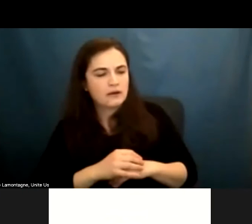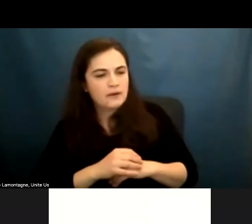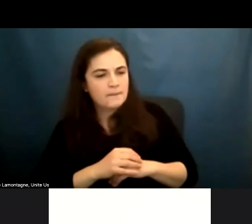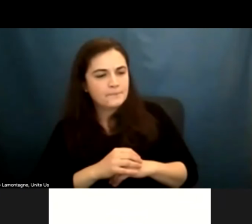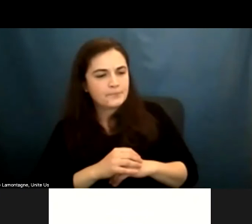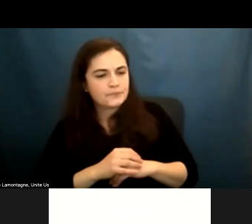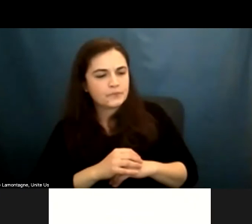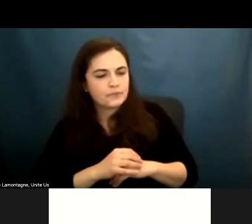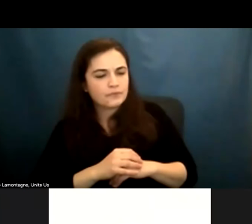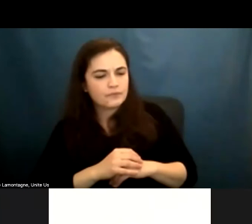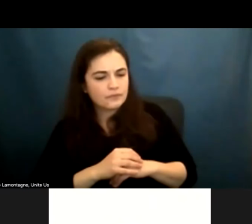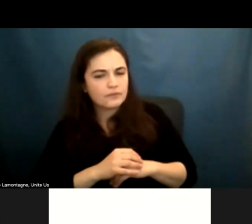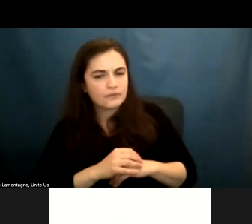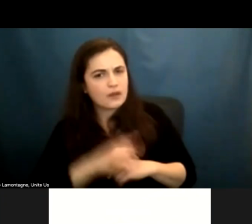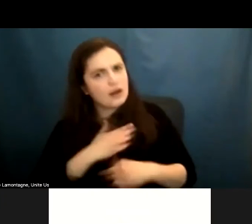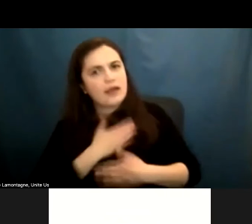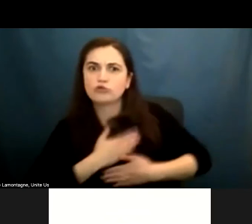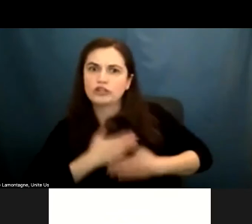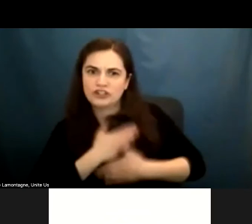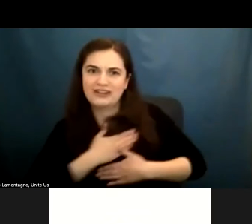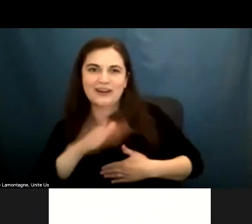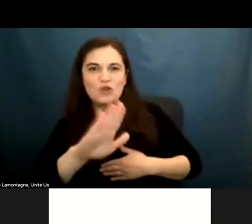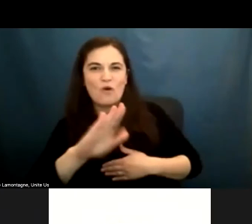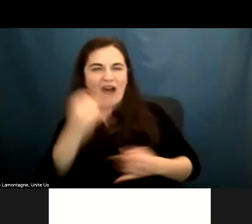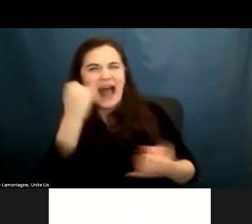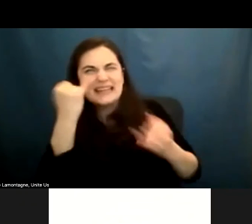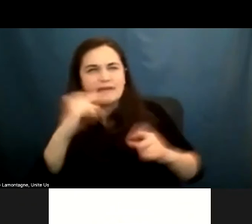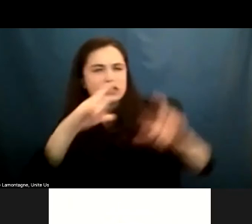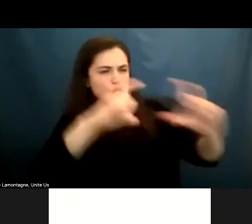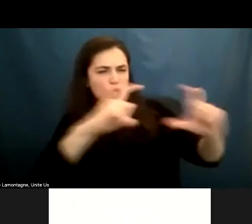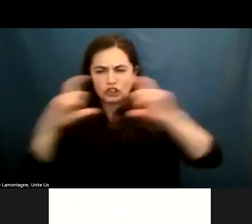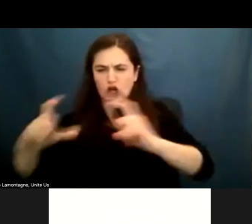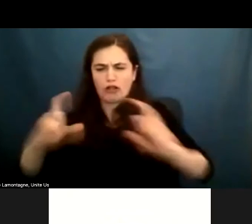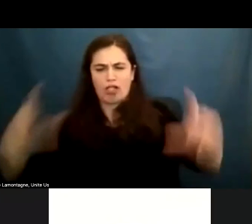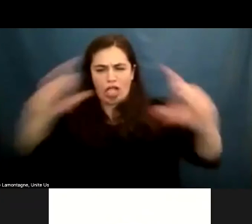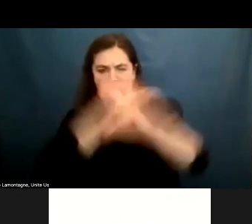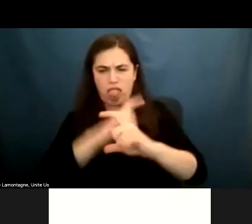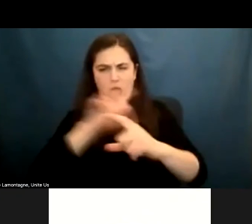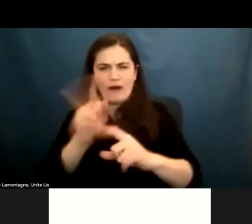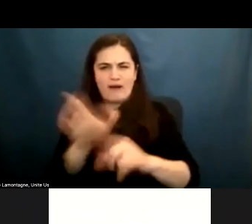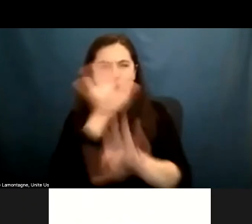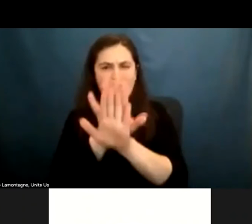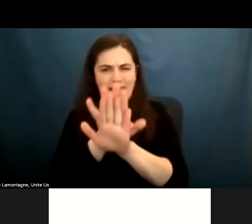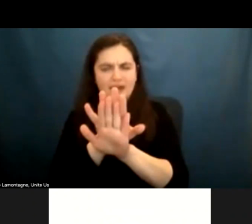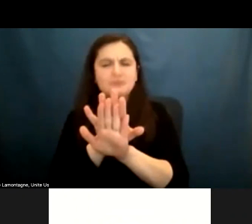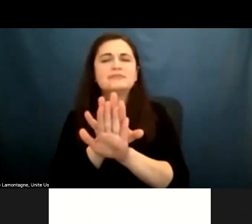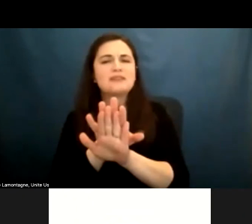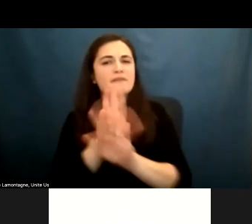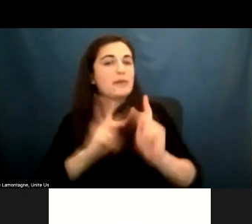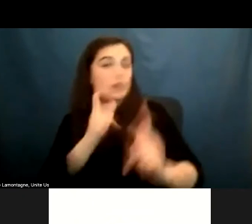of, I appreciated the Venn diagram and the anthropological study of people who are not supportive of